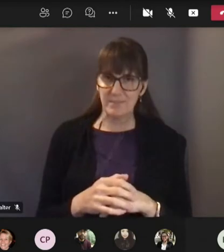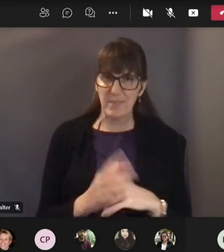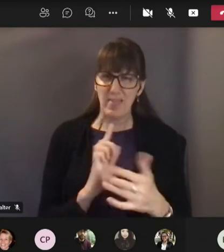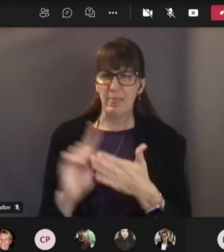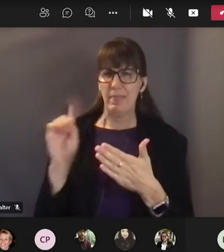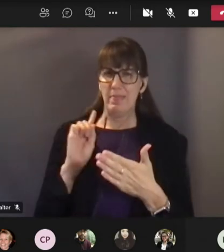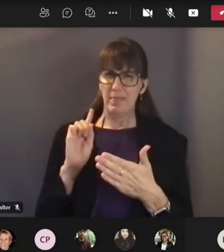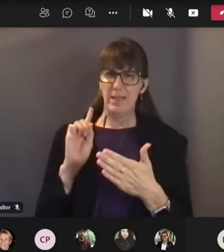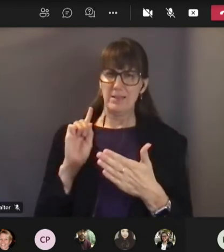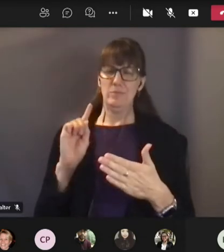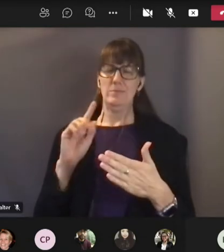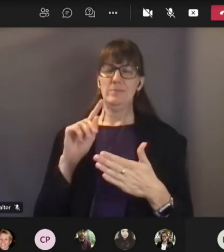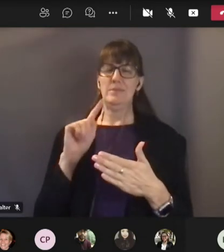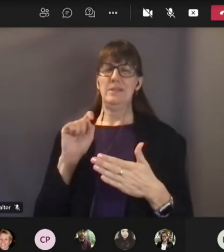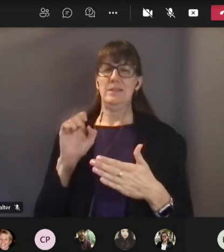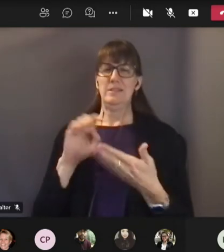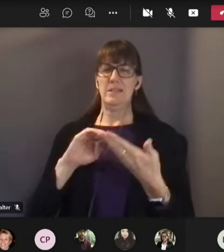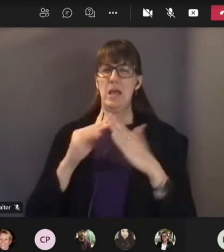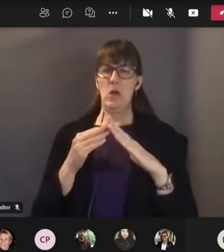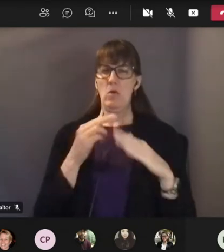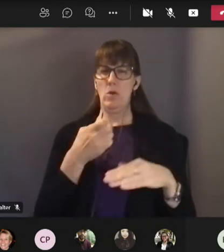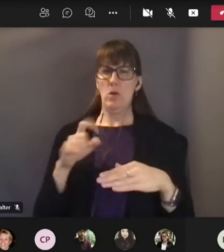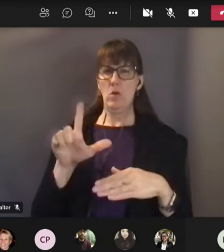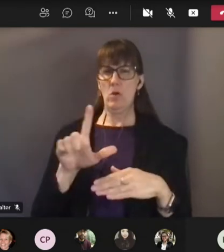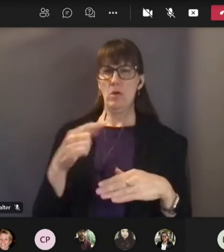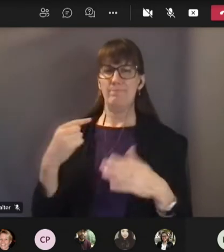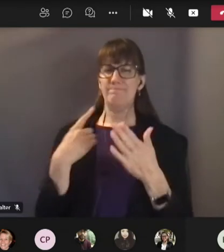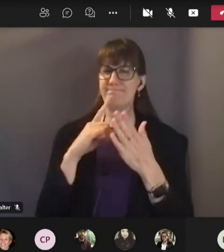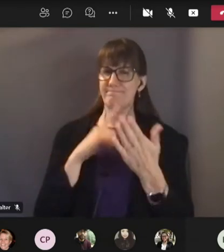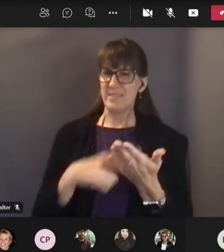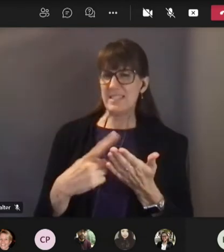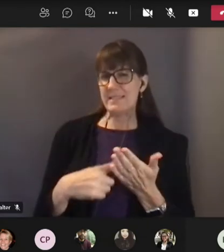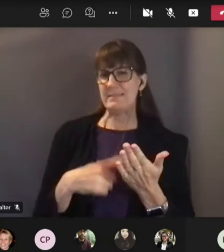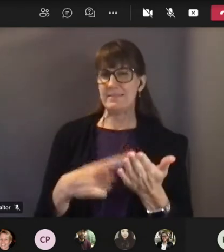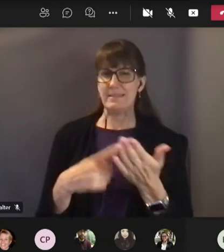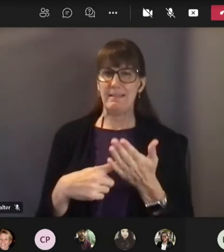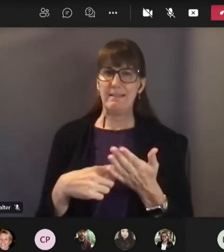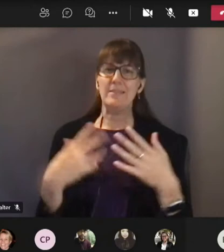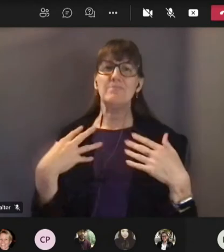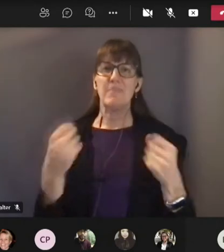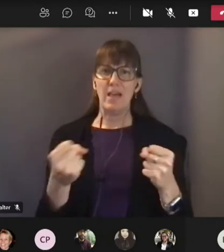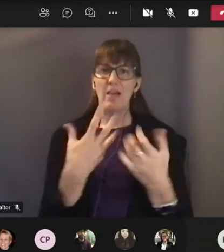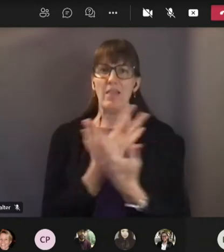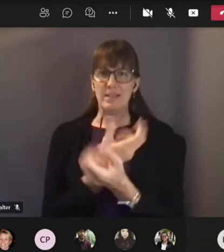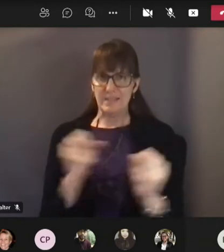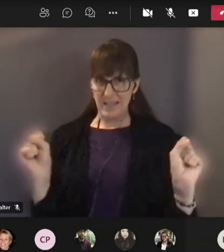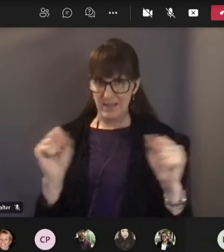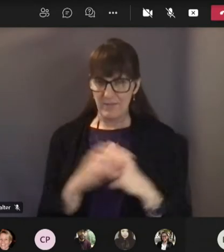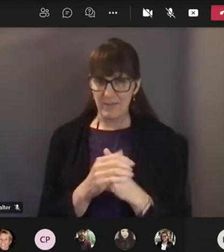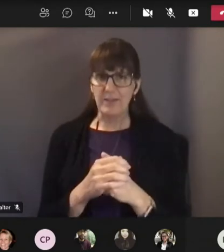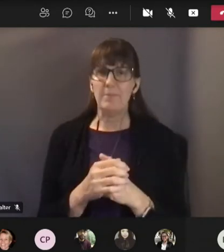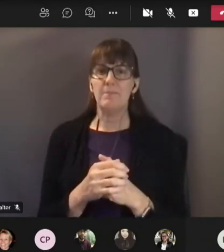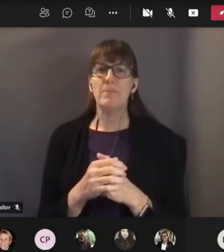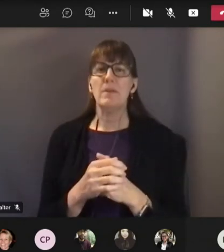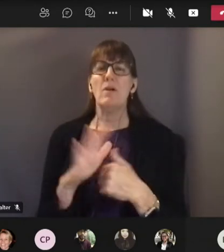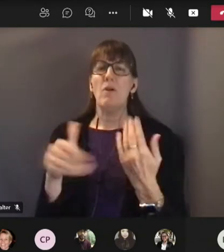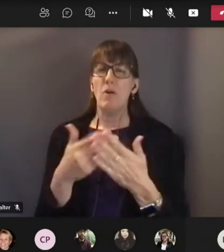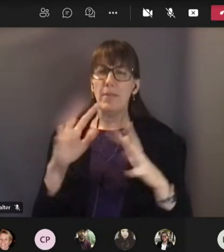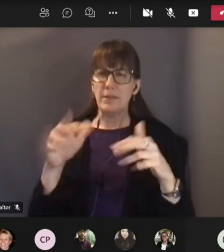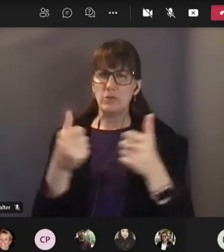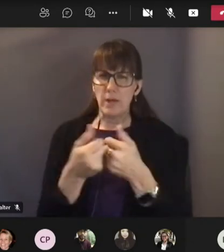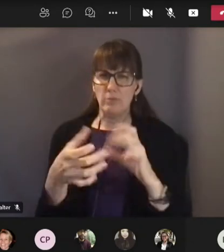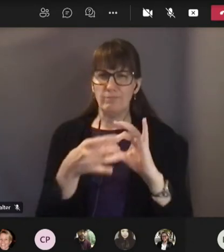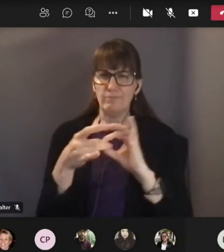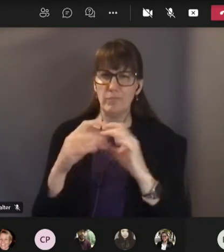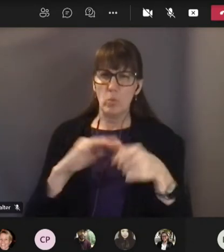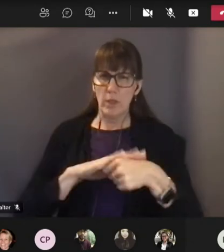safety and how we are preparing to respond to the challenges presented by COVID. We discussed our layered